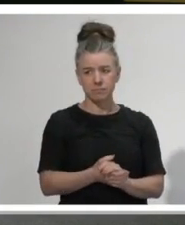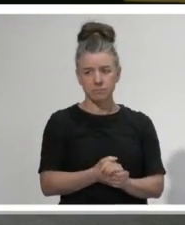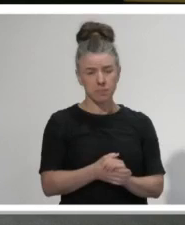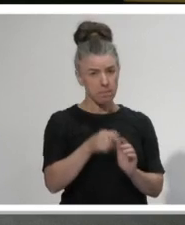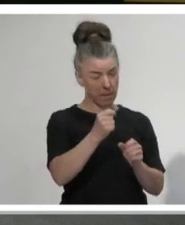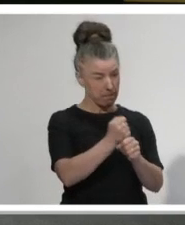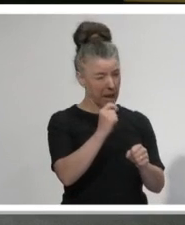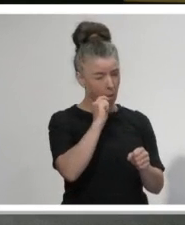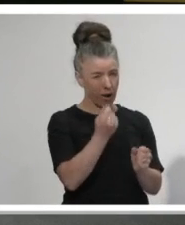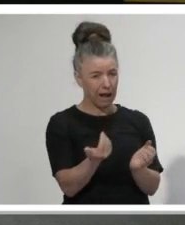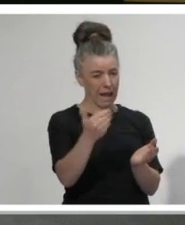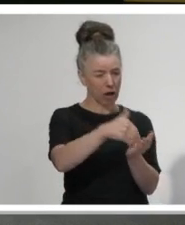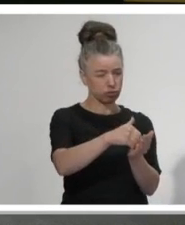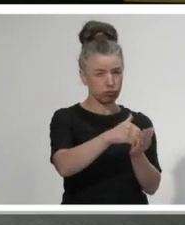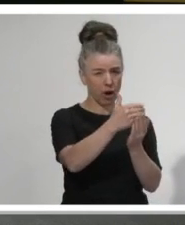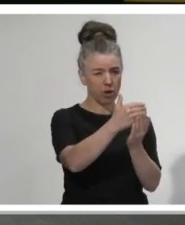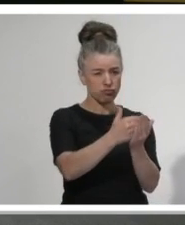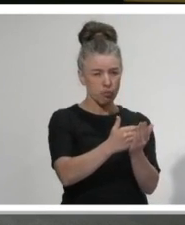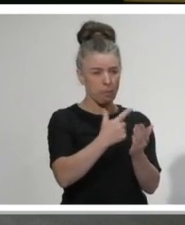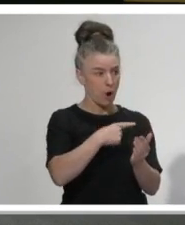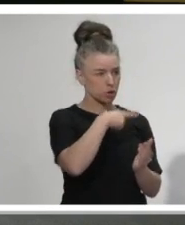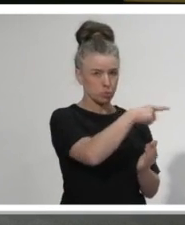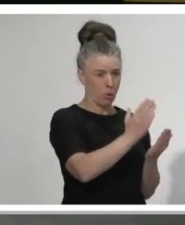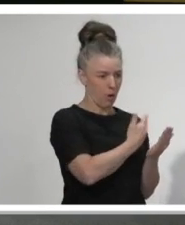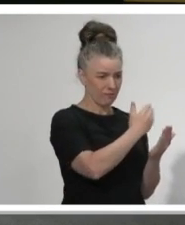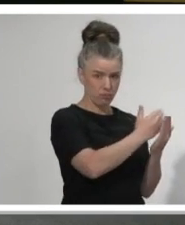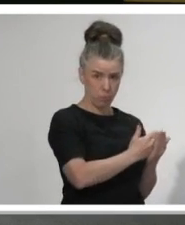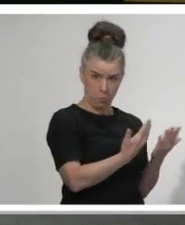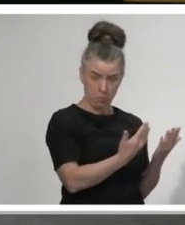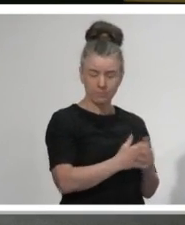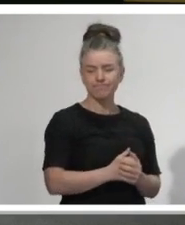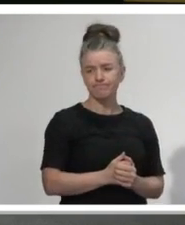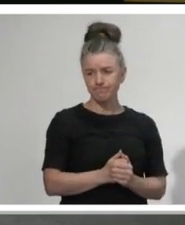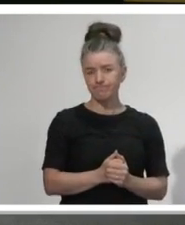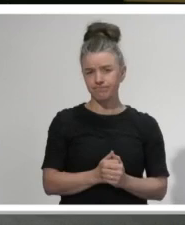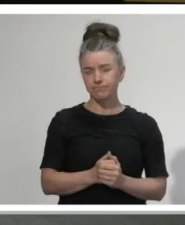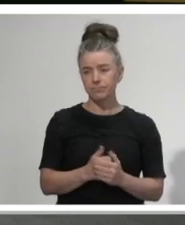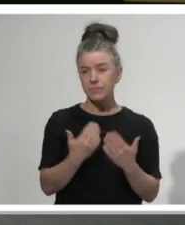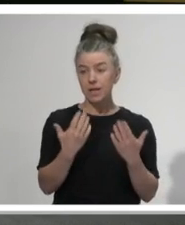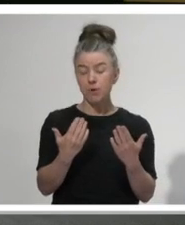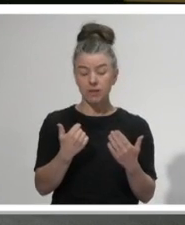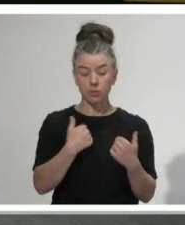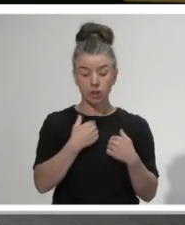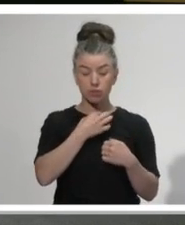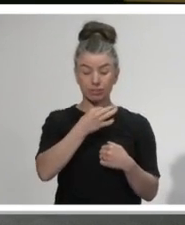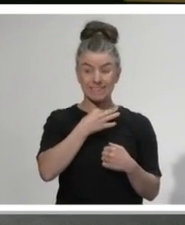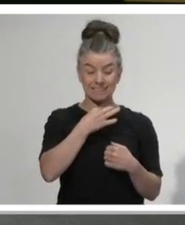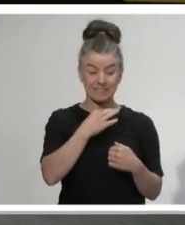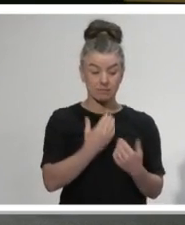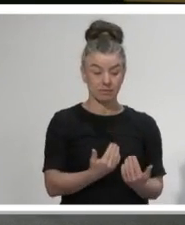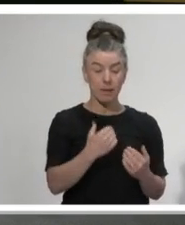take some security from businesses? Well, at this time, our risk remains the 80% risk that we announced at the